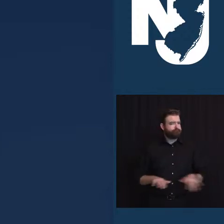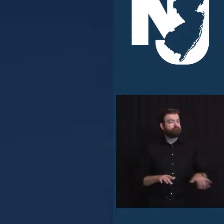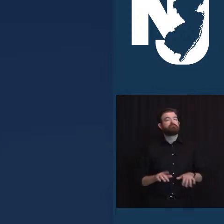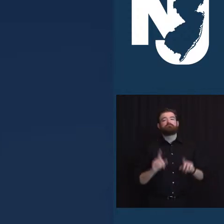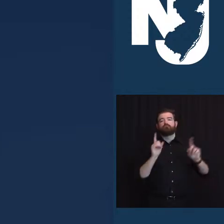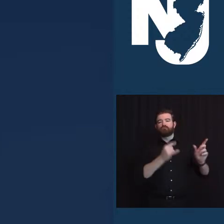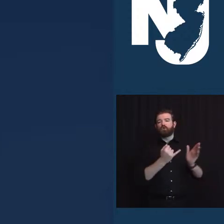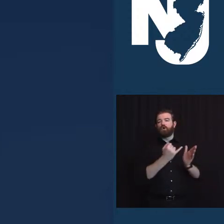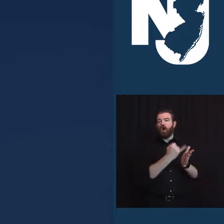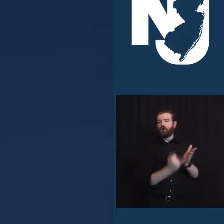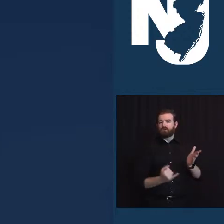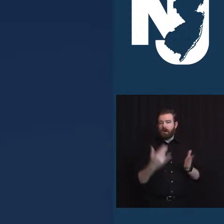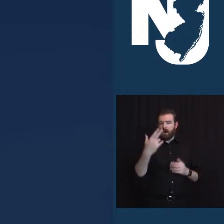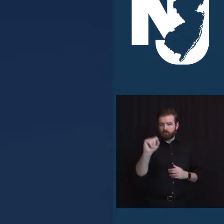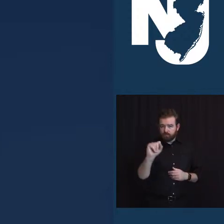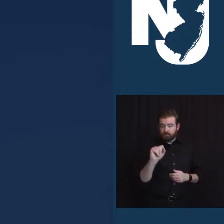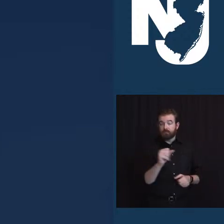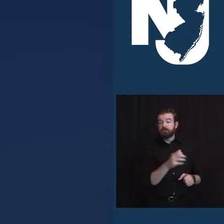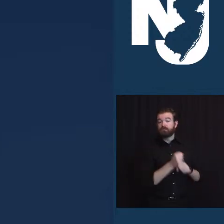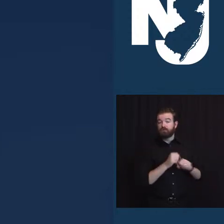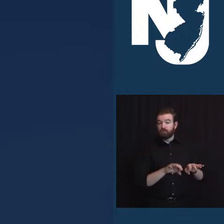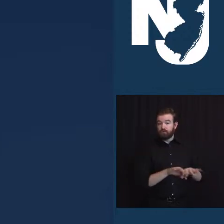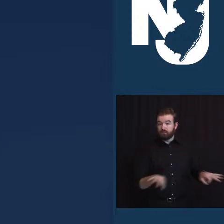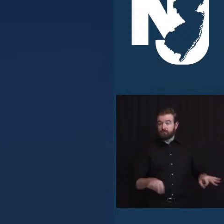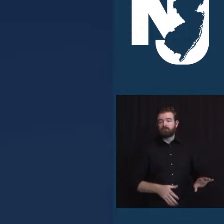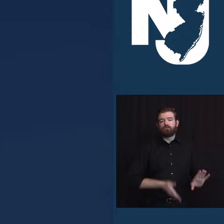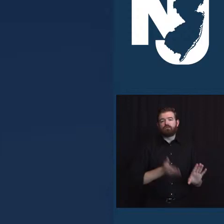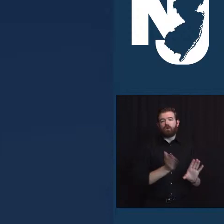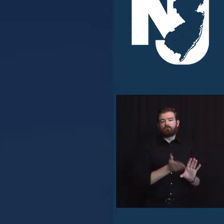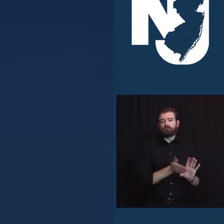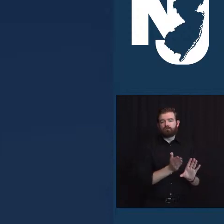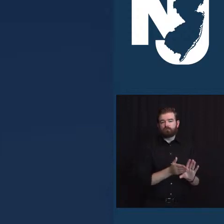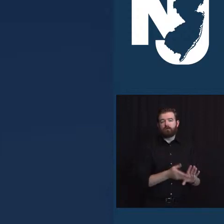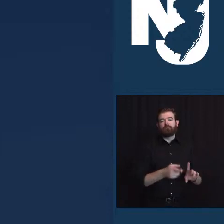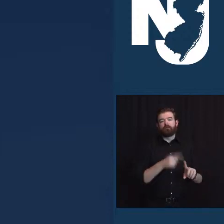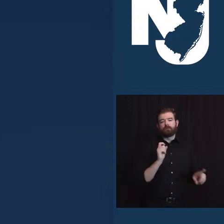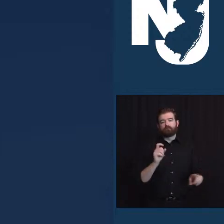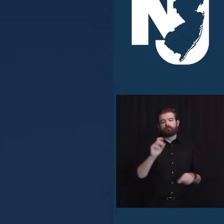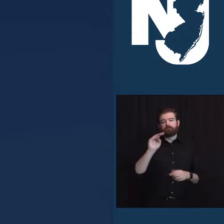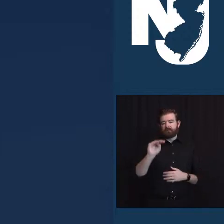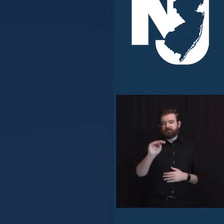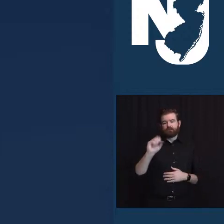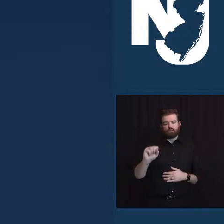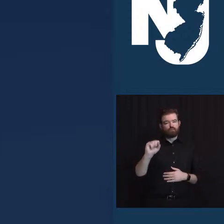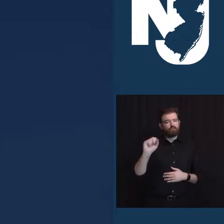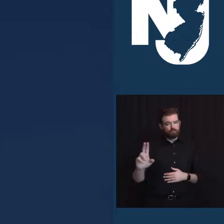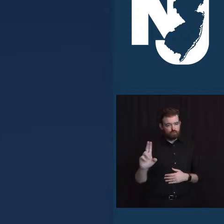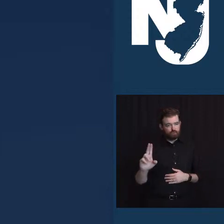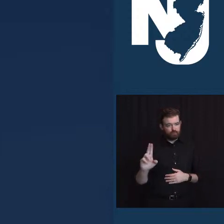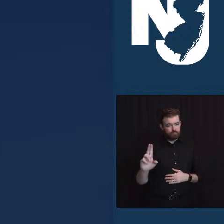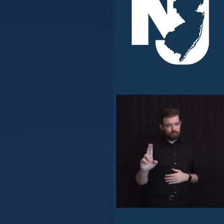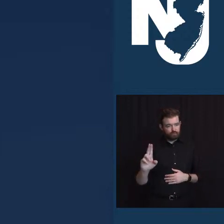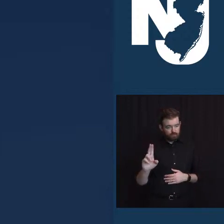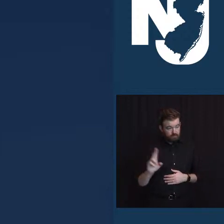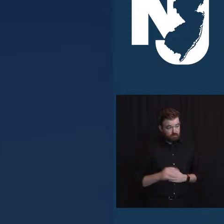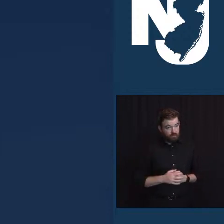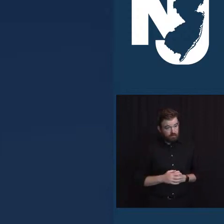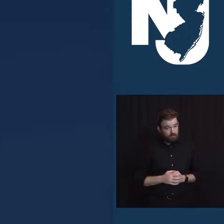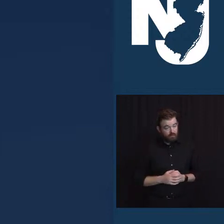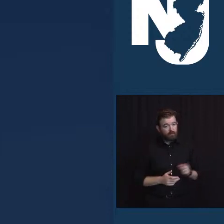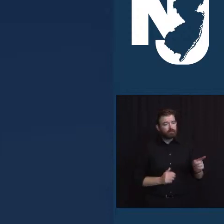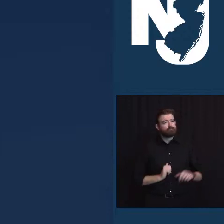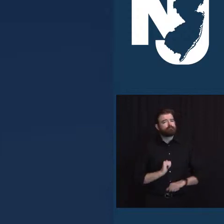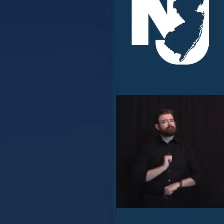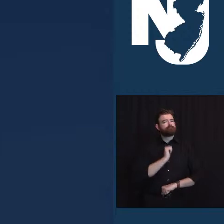to earn a degree in psychology at Montclair State University, where he was also a founding brother of that school's chapter of Lambda